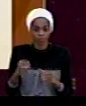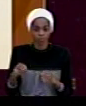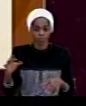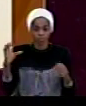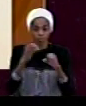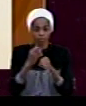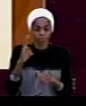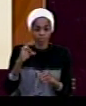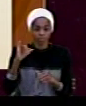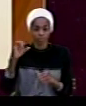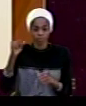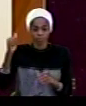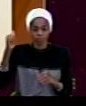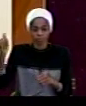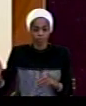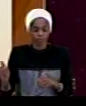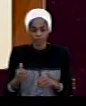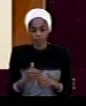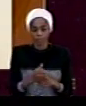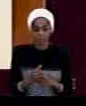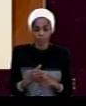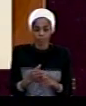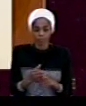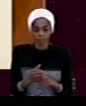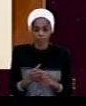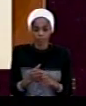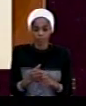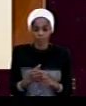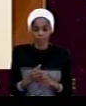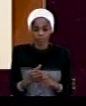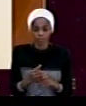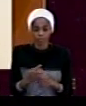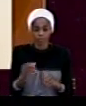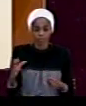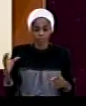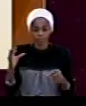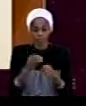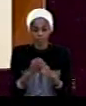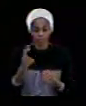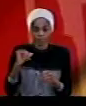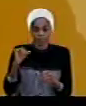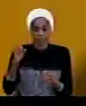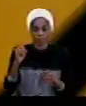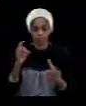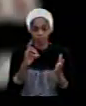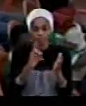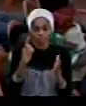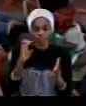I applied for visa in December and got the visa December. Praise the Lord.